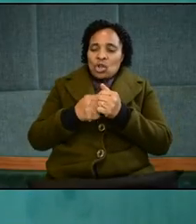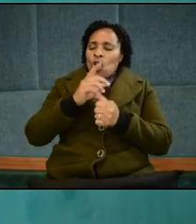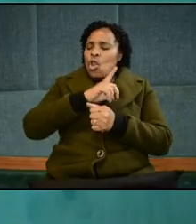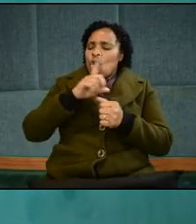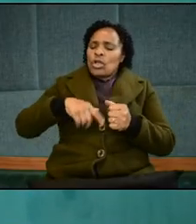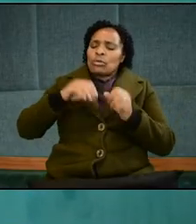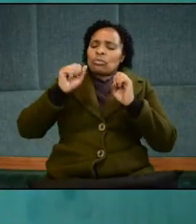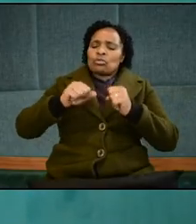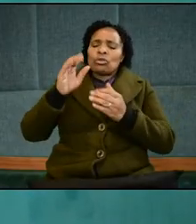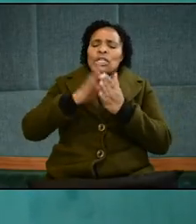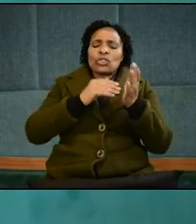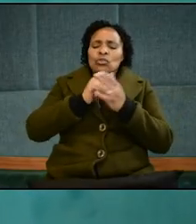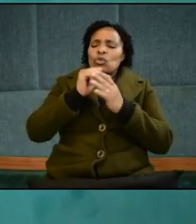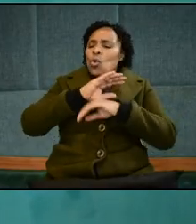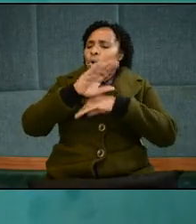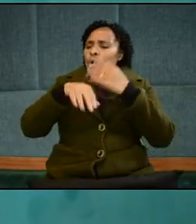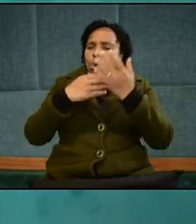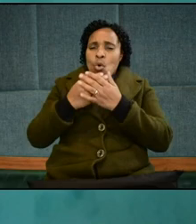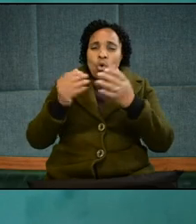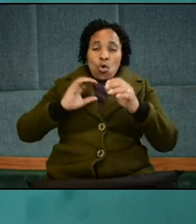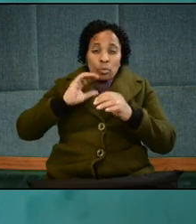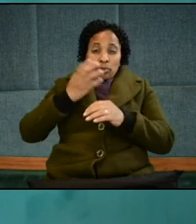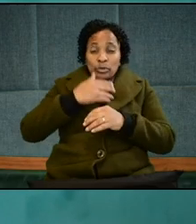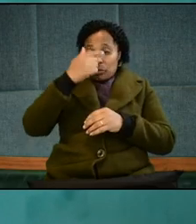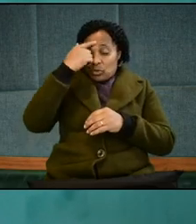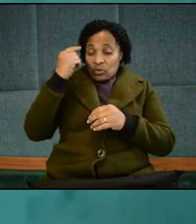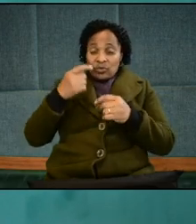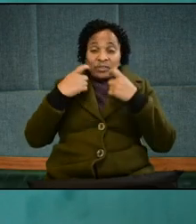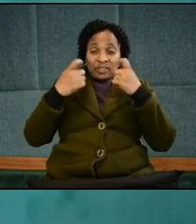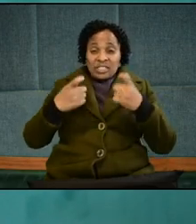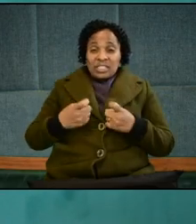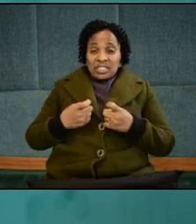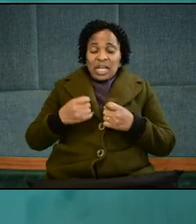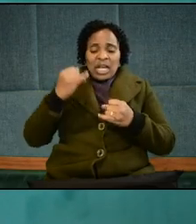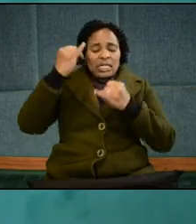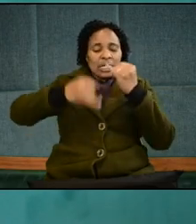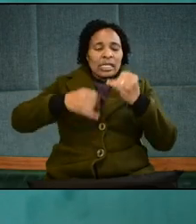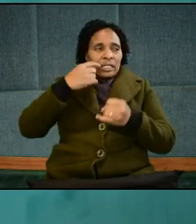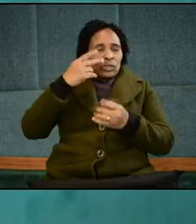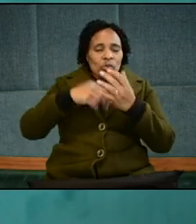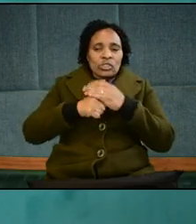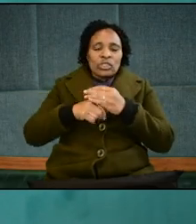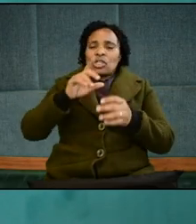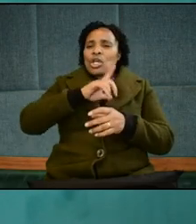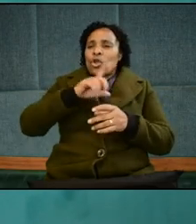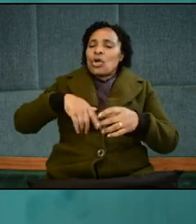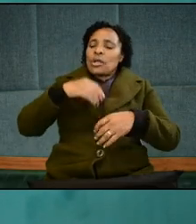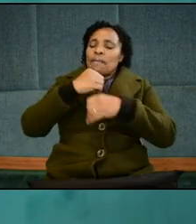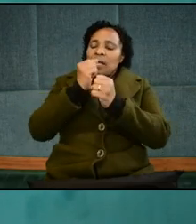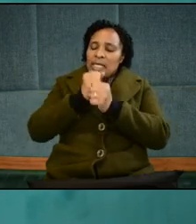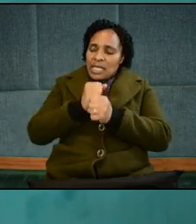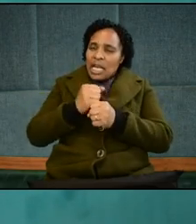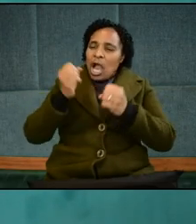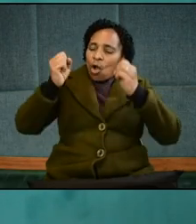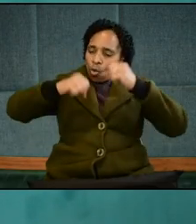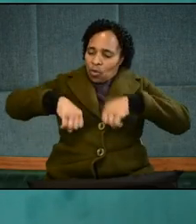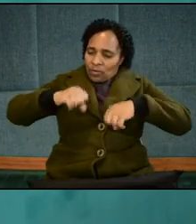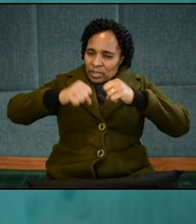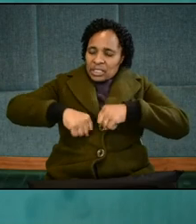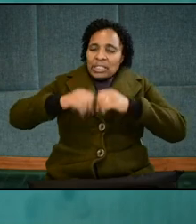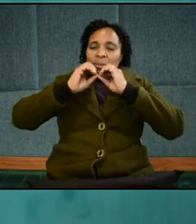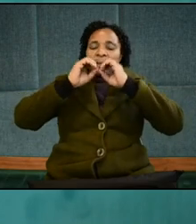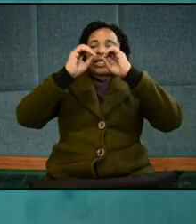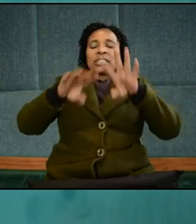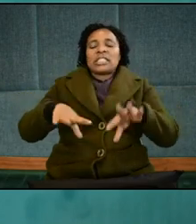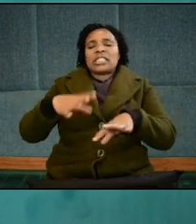community because of sin. That is one. And then again, towards the end, we see the Lord making a covenant with Phineas and blessing his